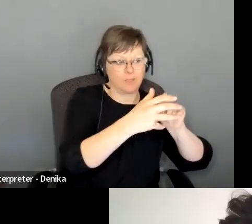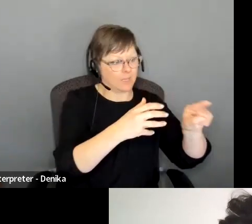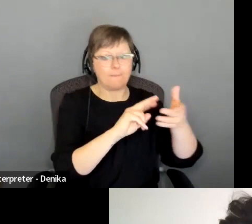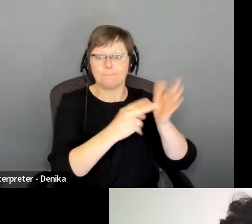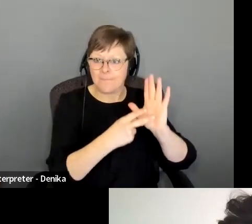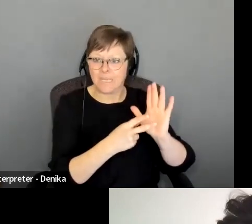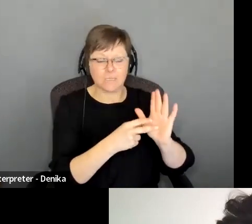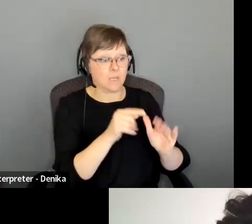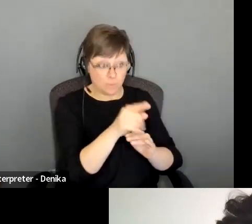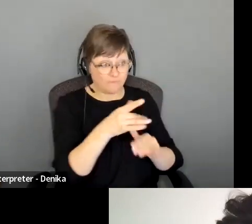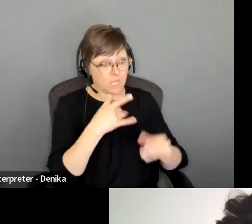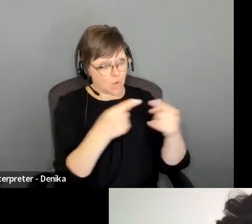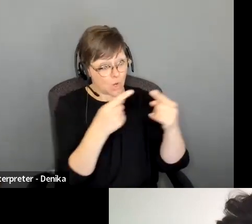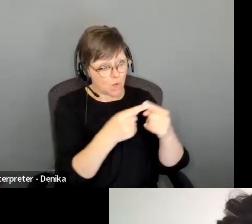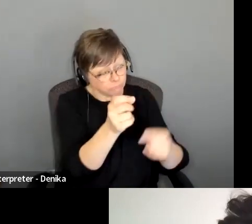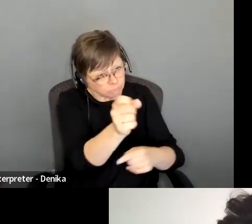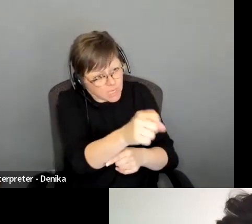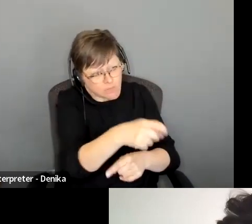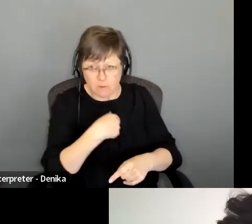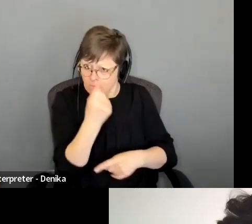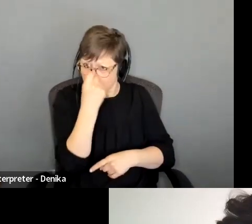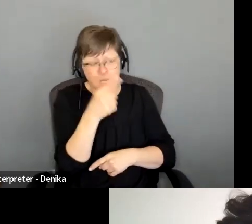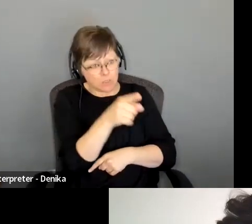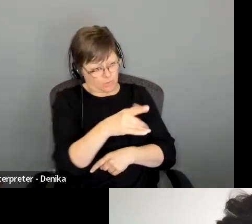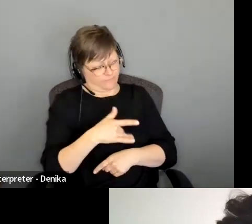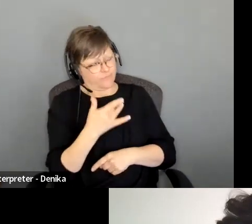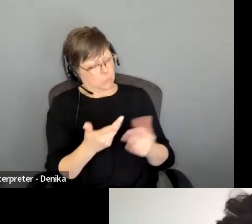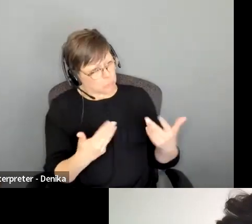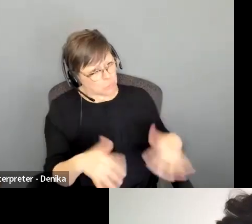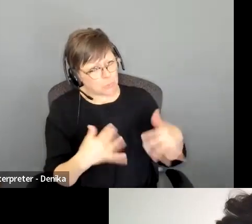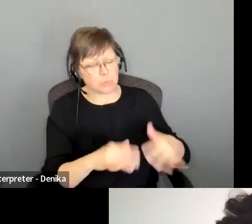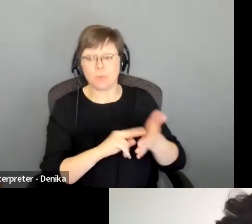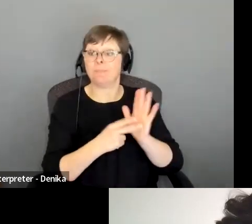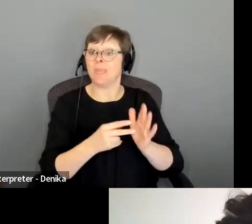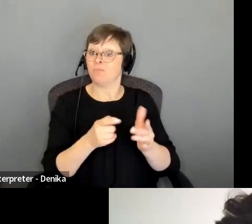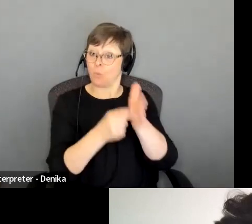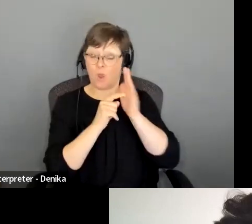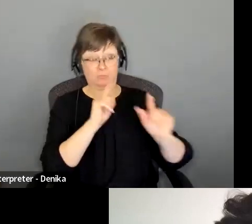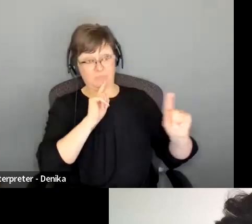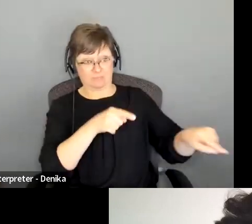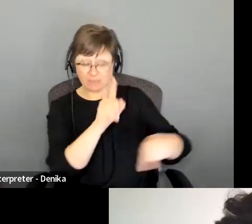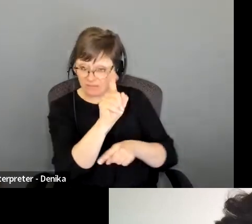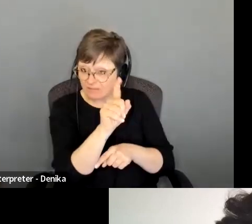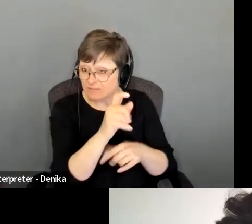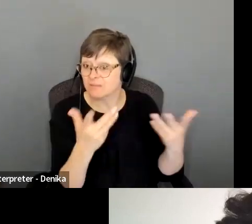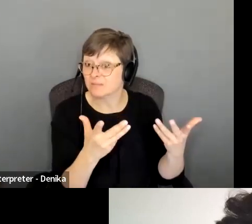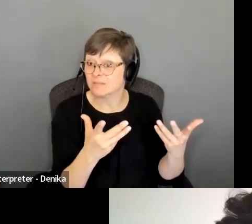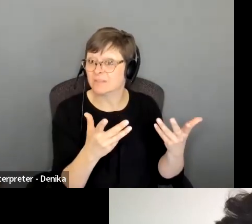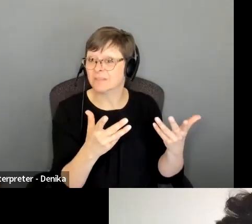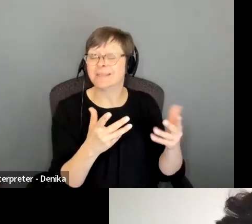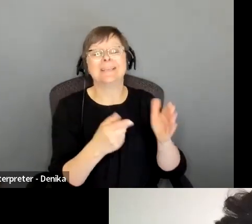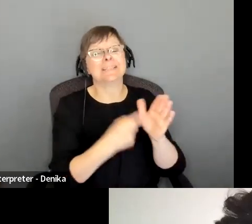the harm. Was it serious enough? Did this require a response? So it wasn't always